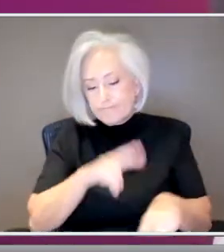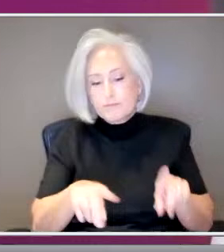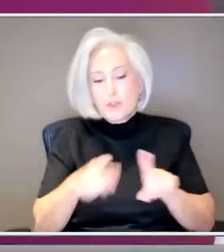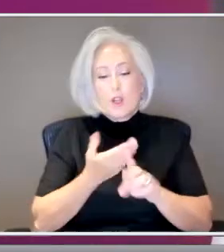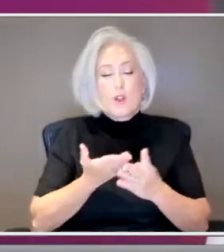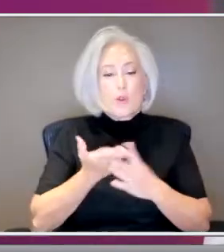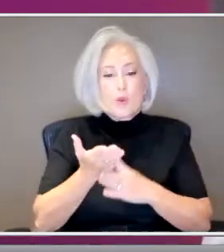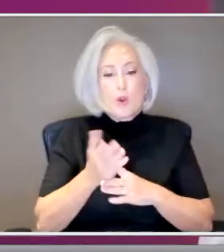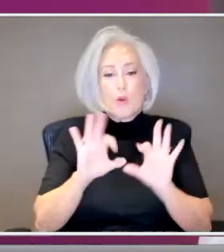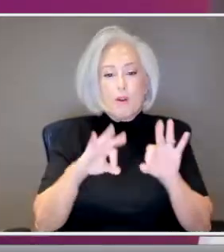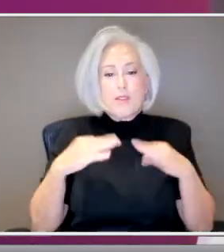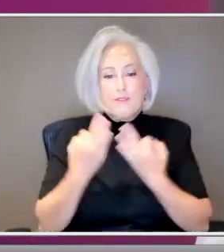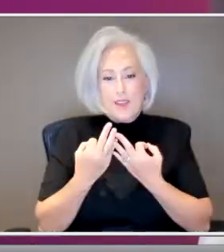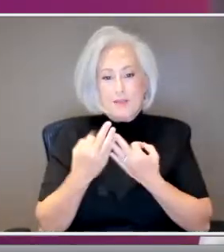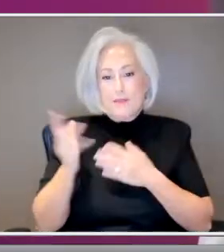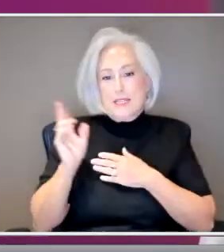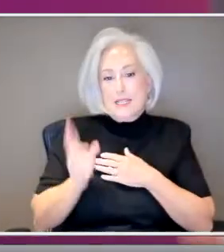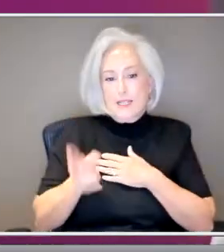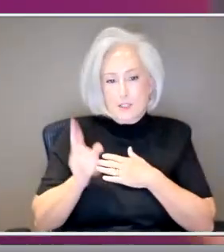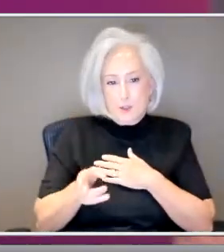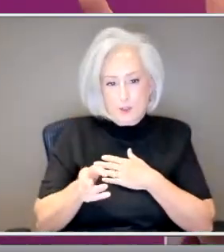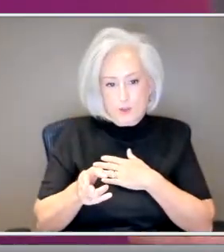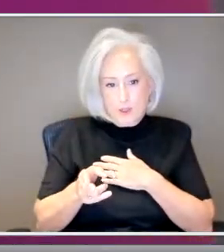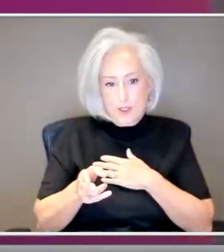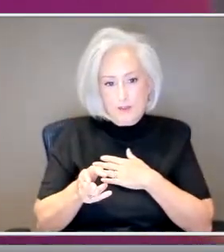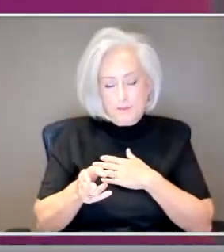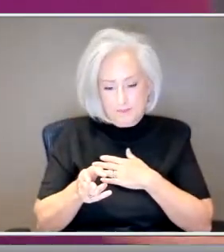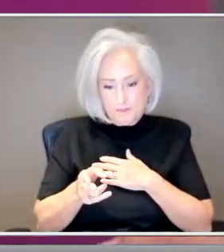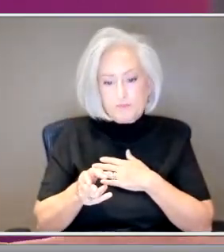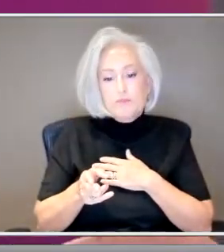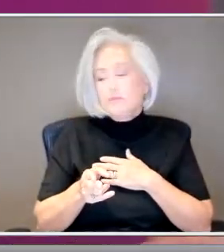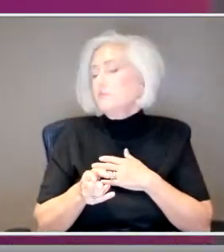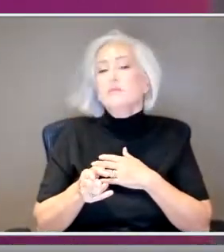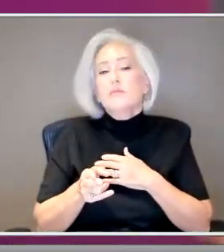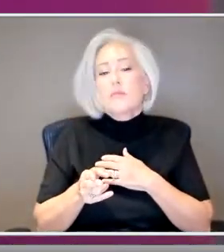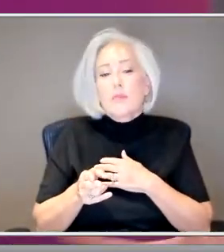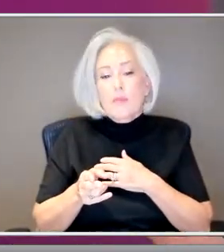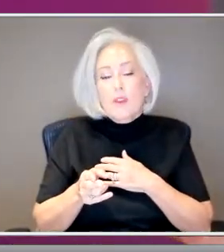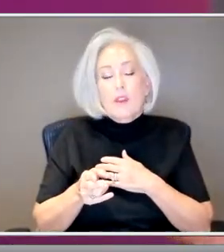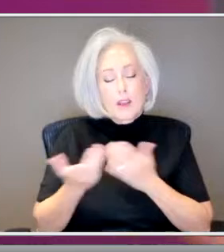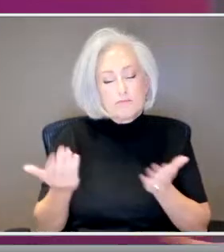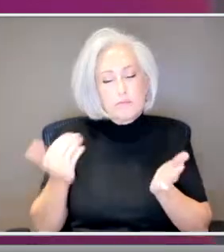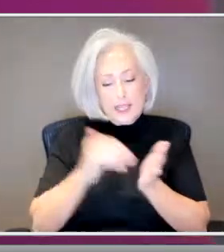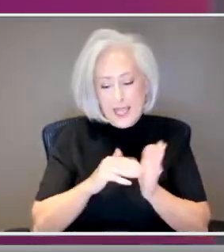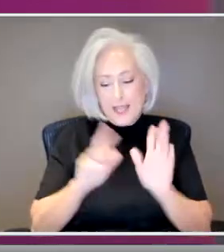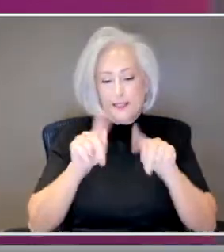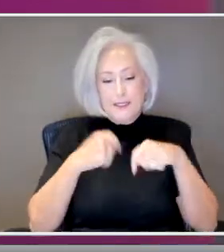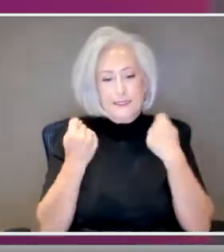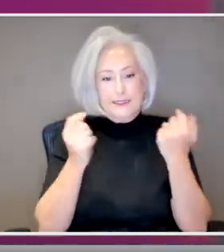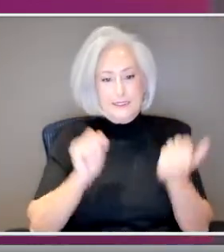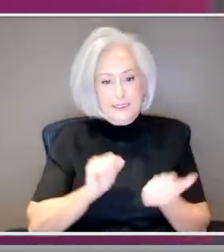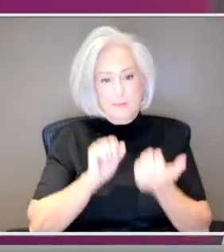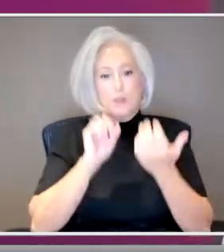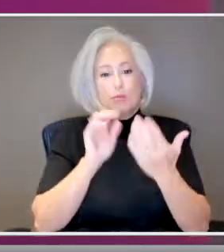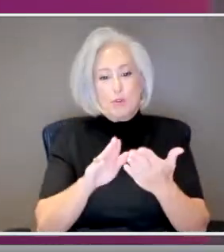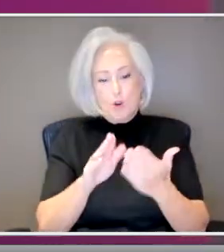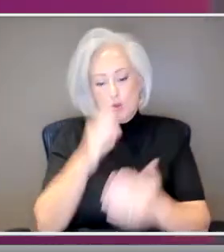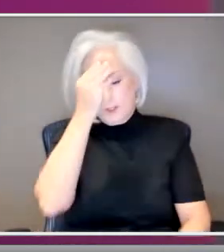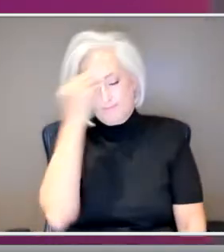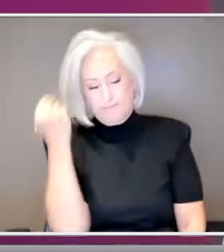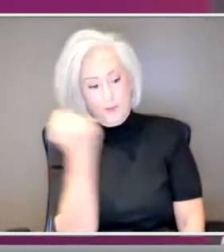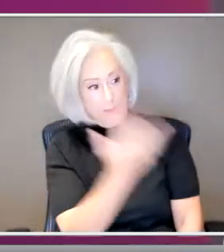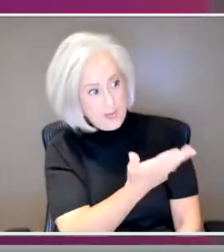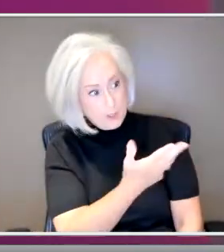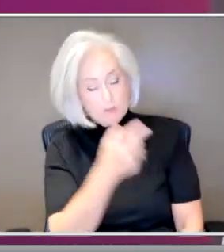teamwork approach with the cardiologists and having the Addison, you get to make that choice. These are what we called